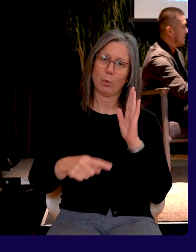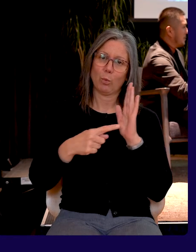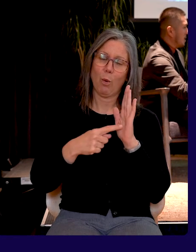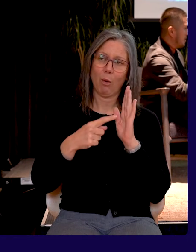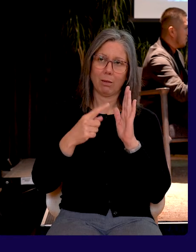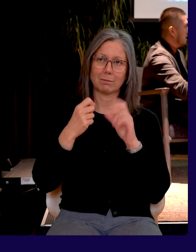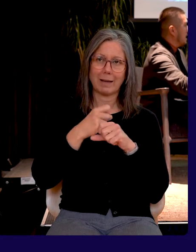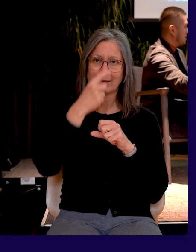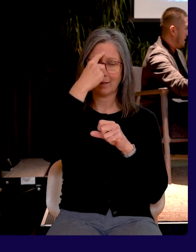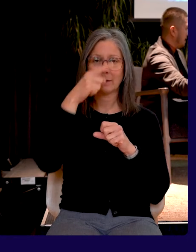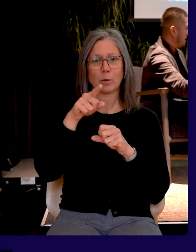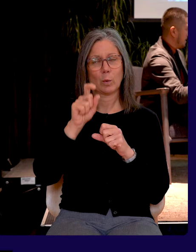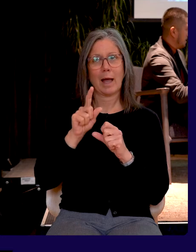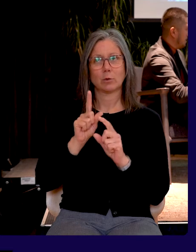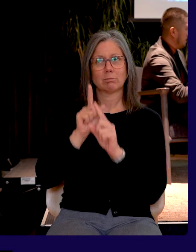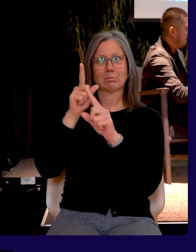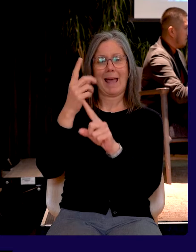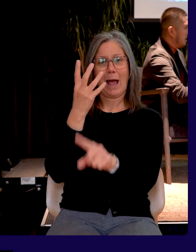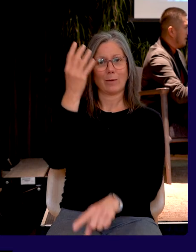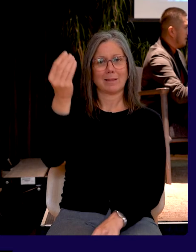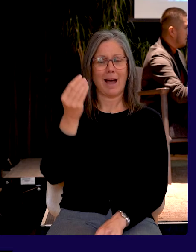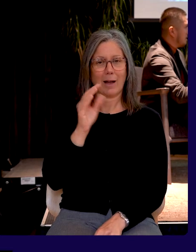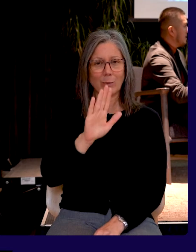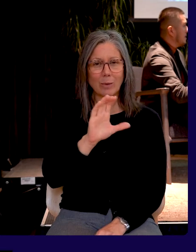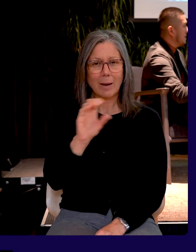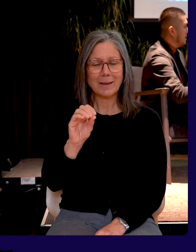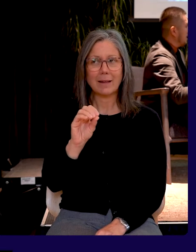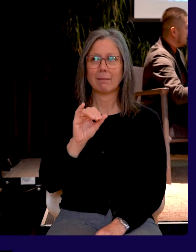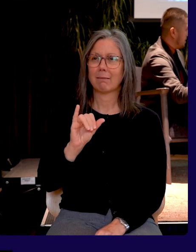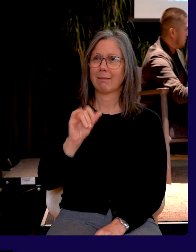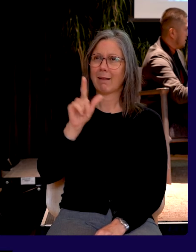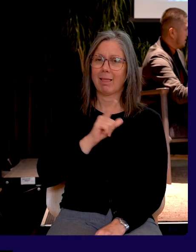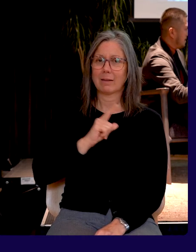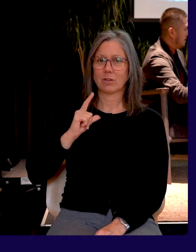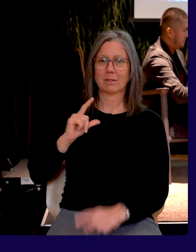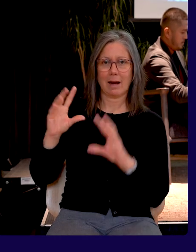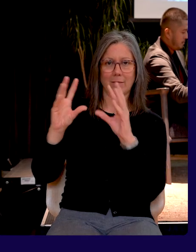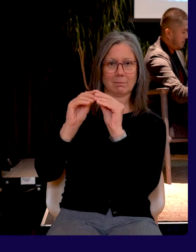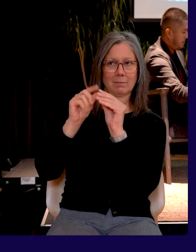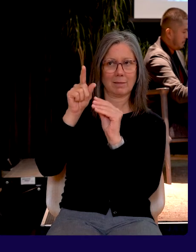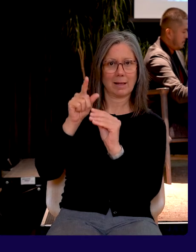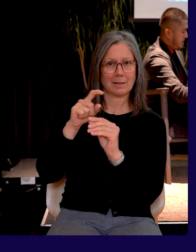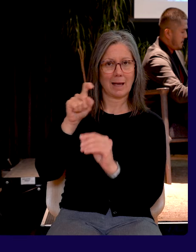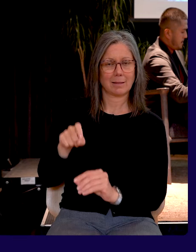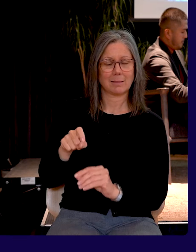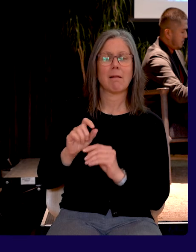makes sense. You had to bring it outside, and you had to look at the legislative impacts that you could